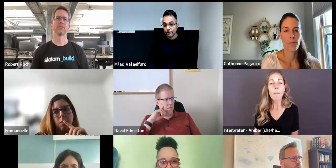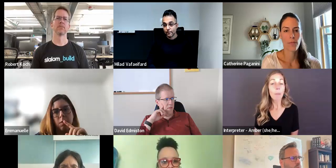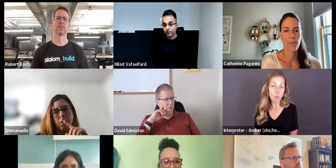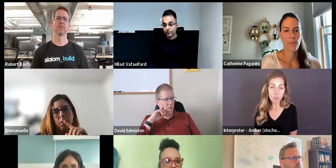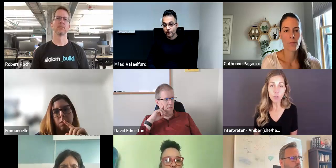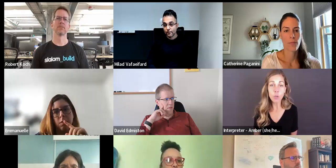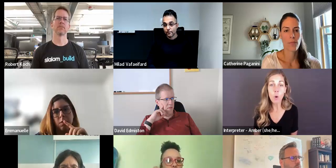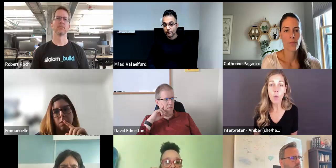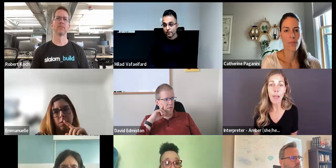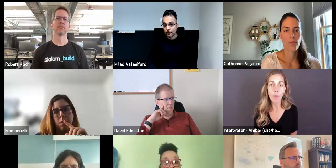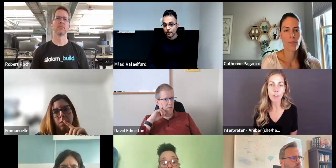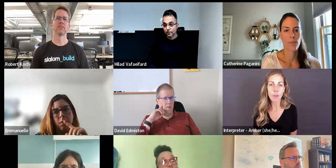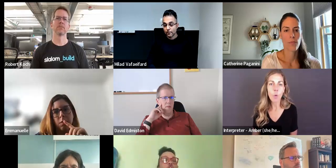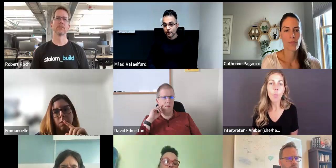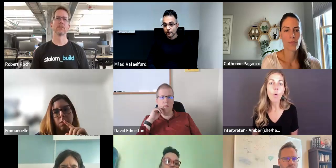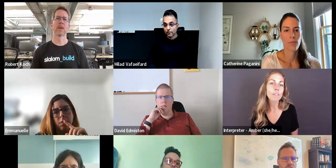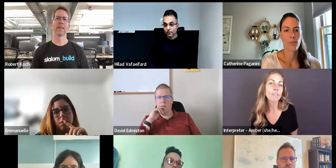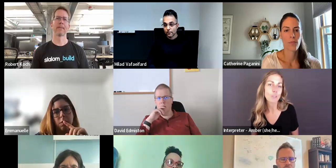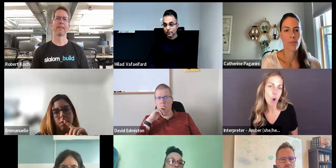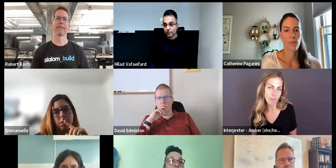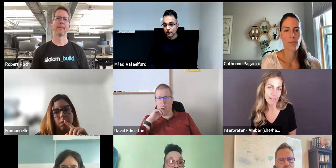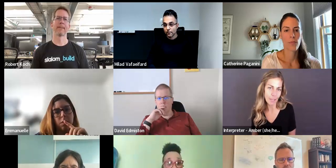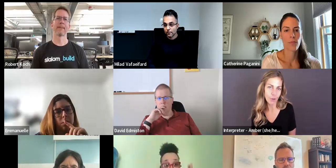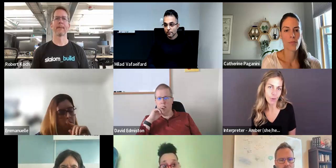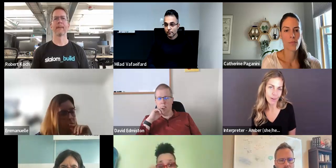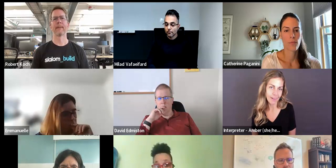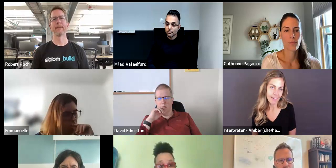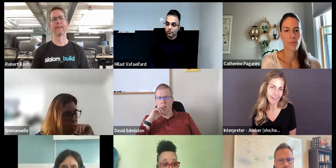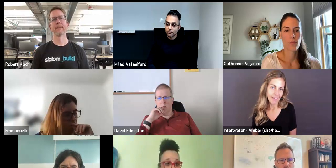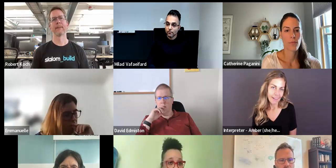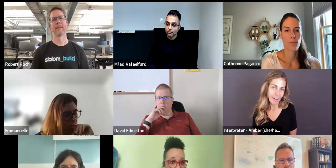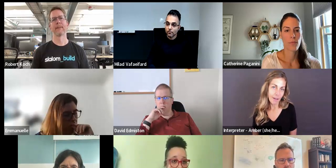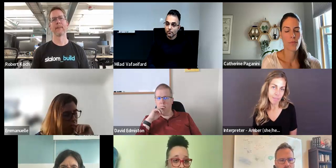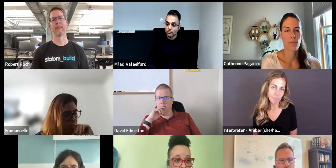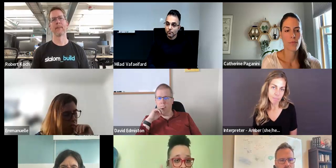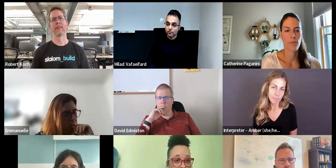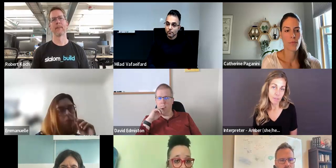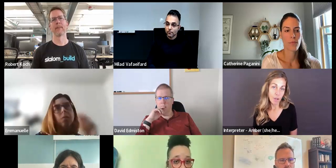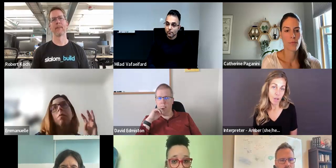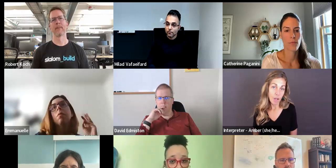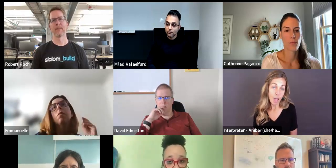So my question to you all now is, what's stopping you?